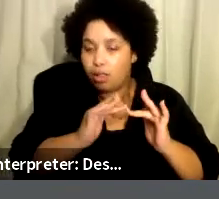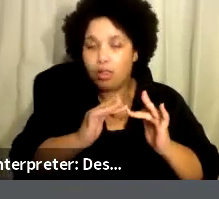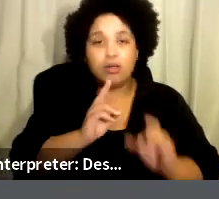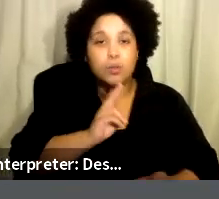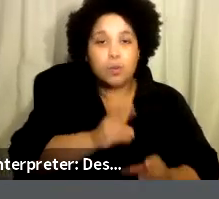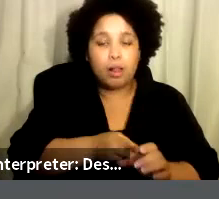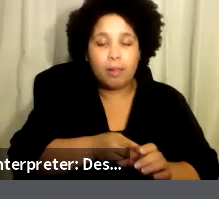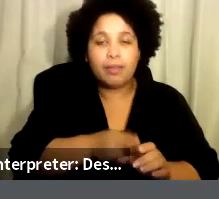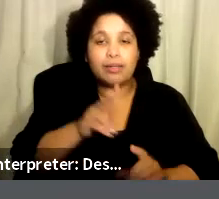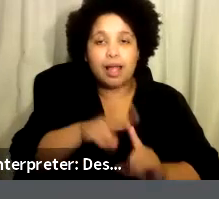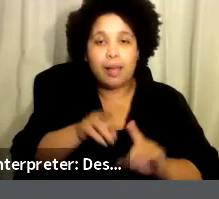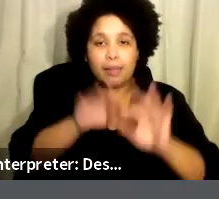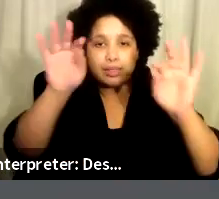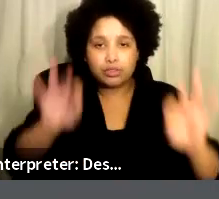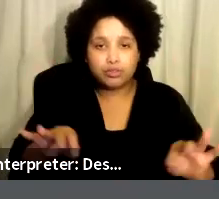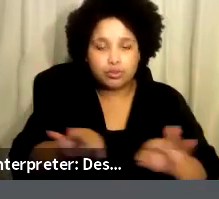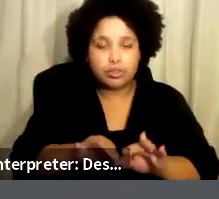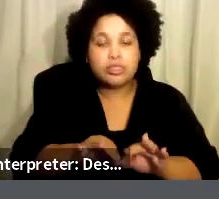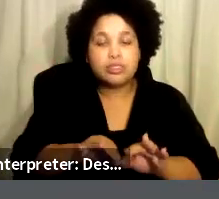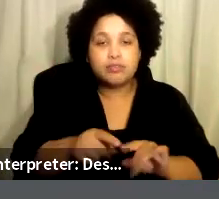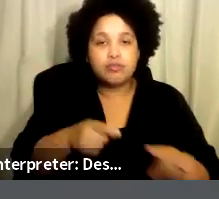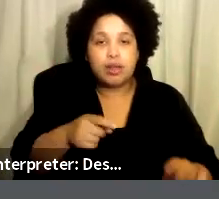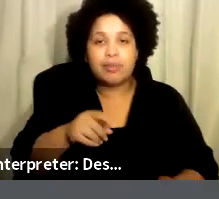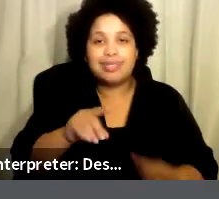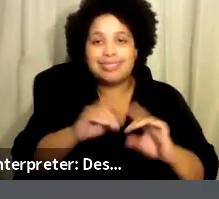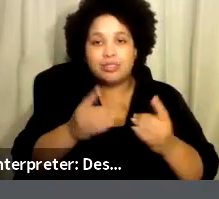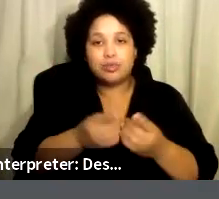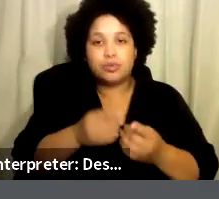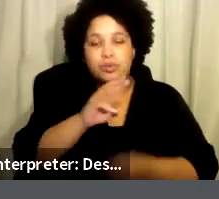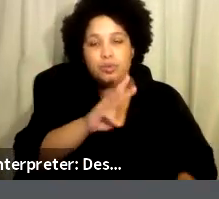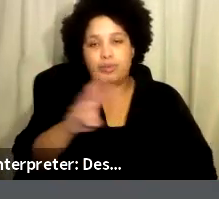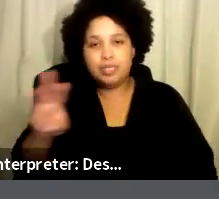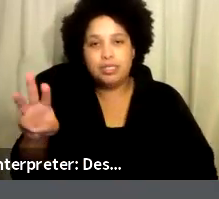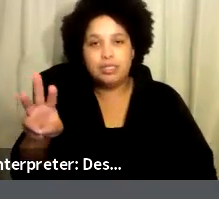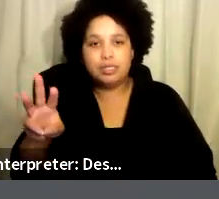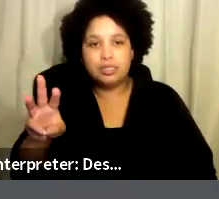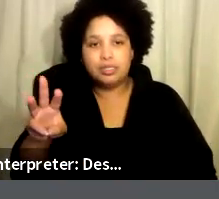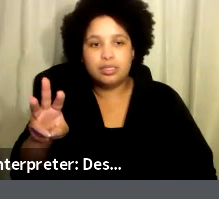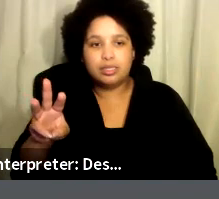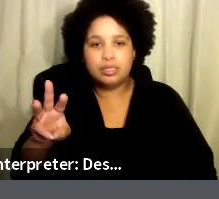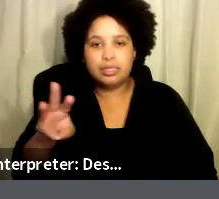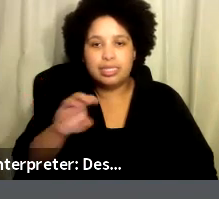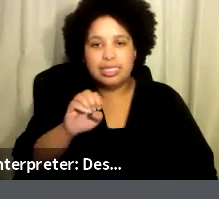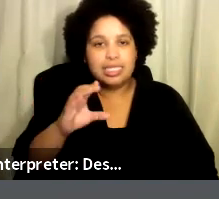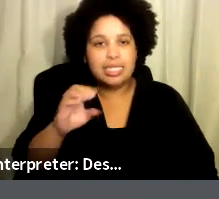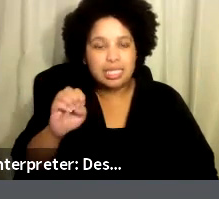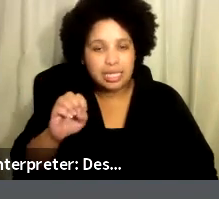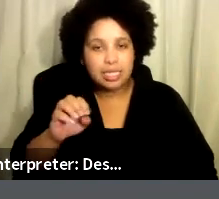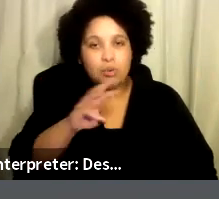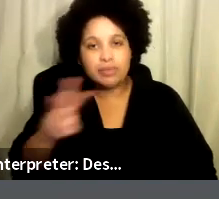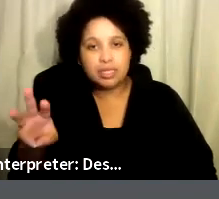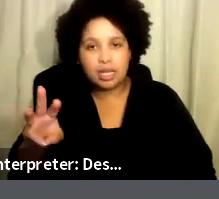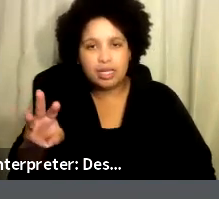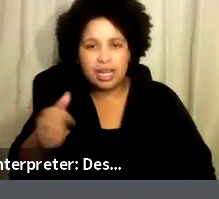enrollment application through the district webpage and the ECE department webpage, if you have questions, especially